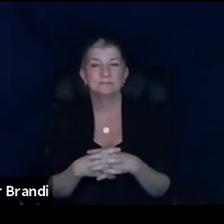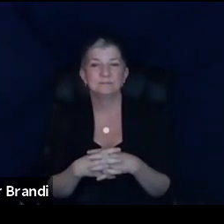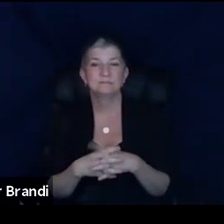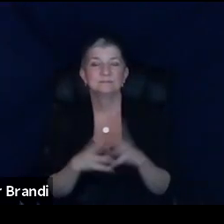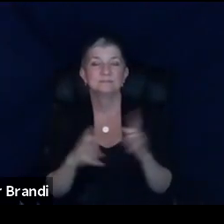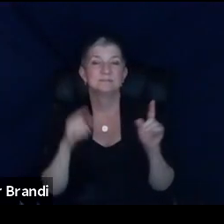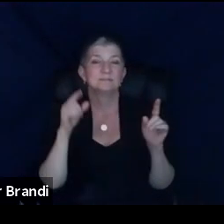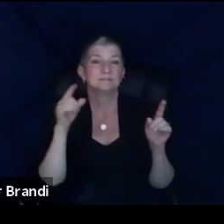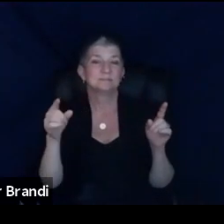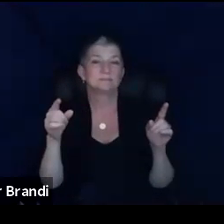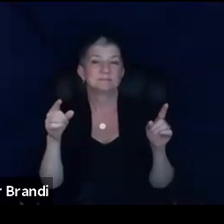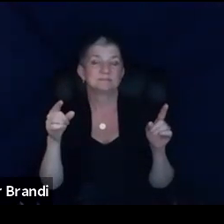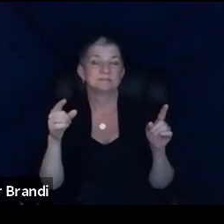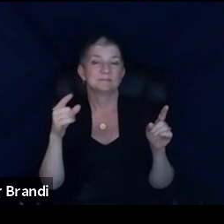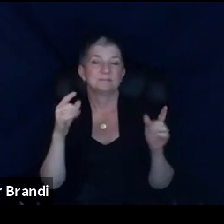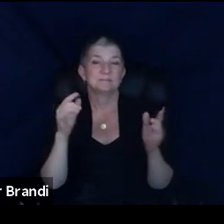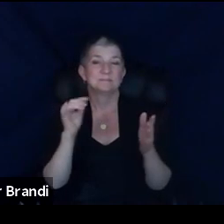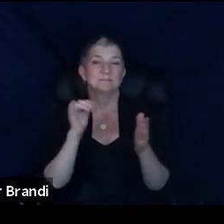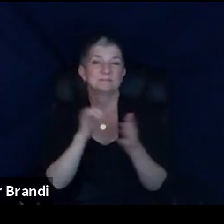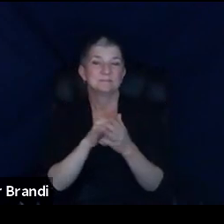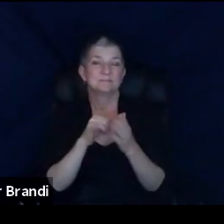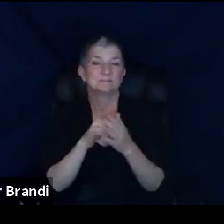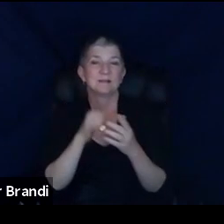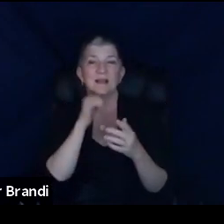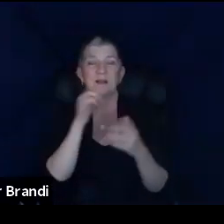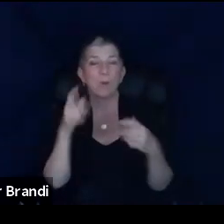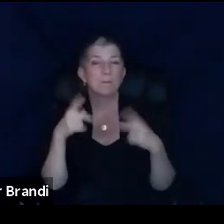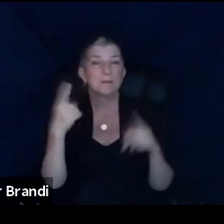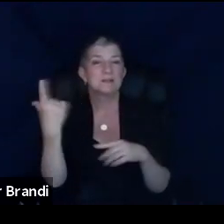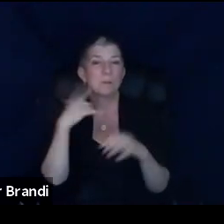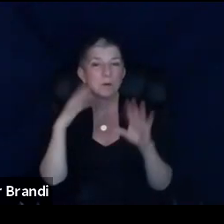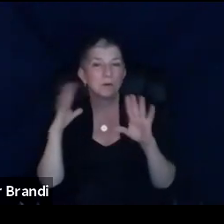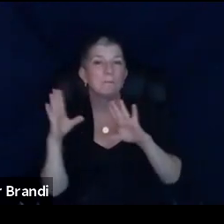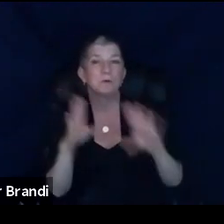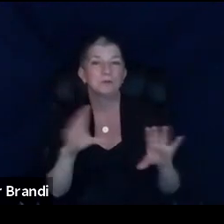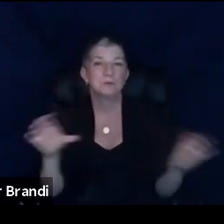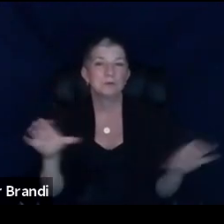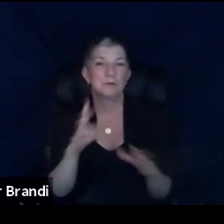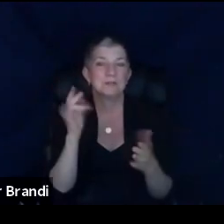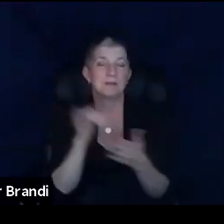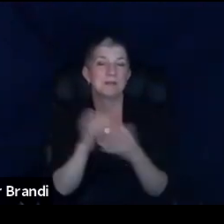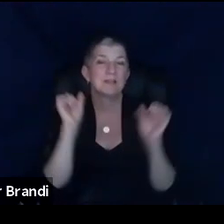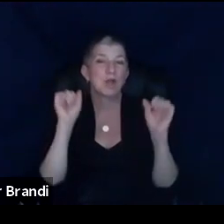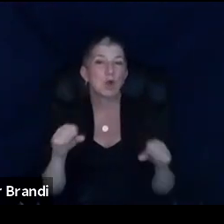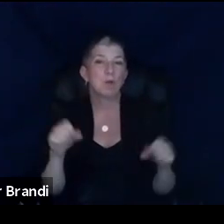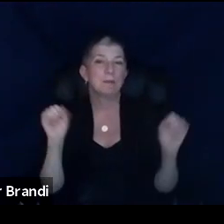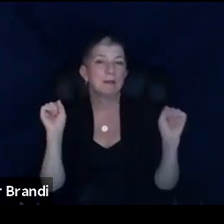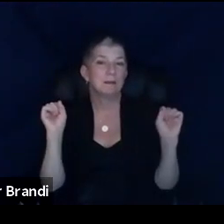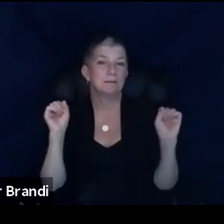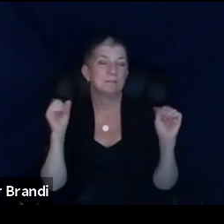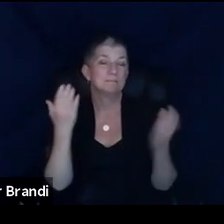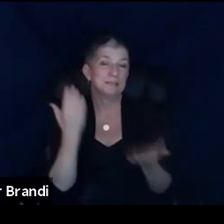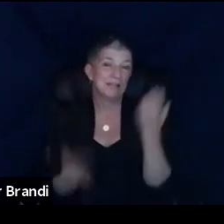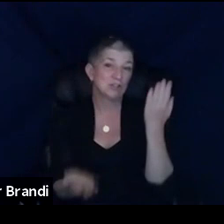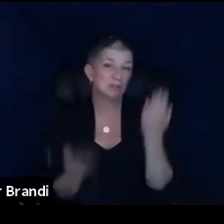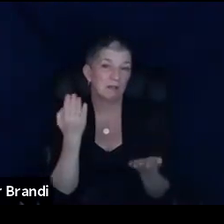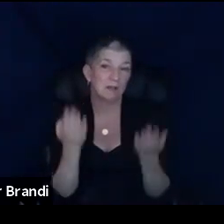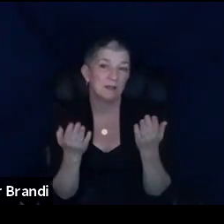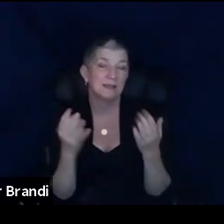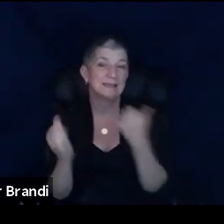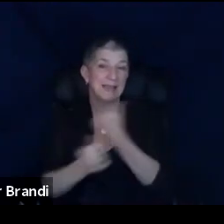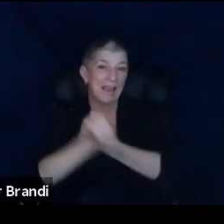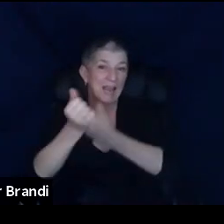Don't let the fear of missing out push you into doing something that could be potentially